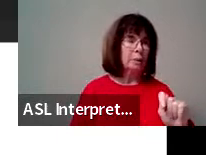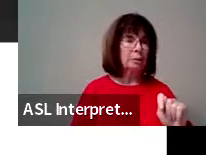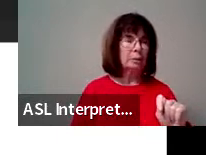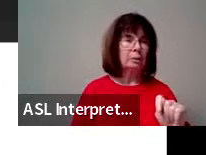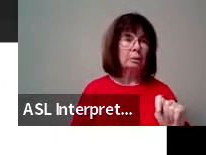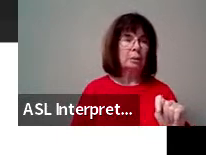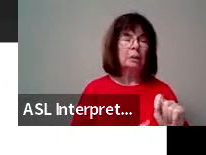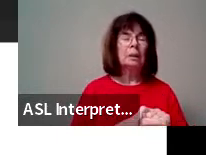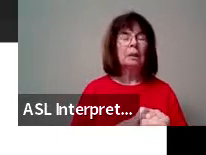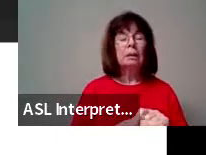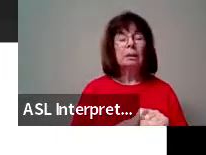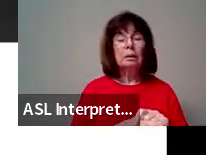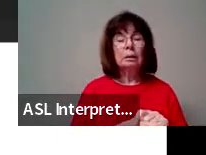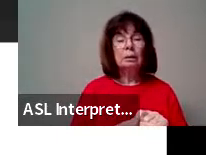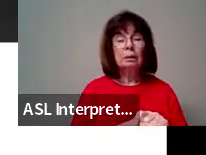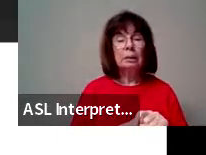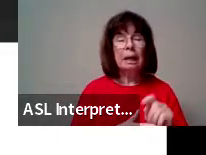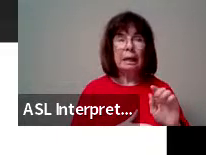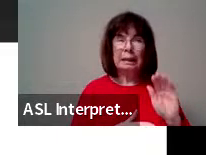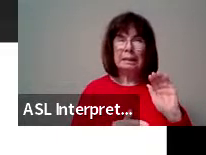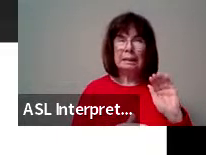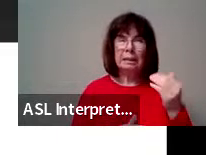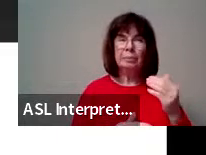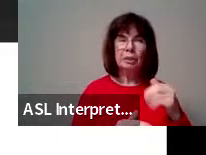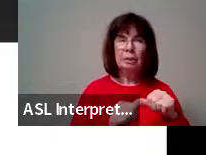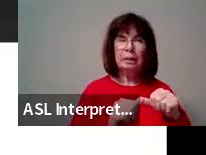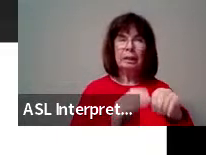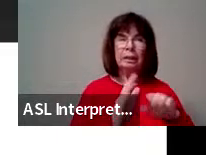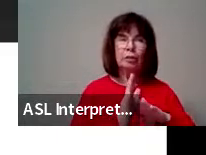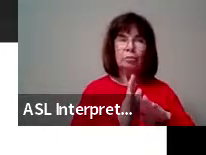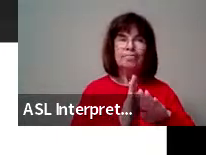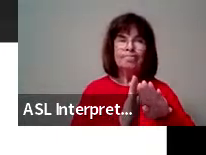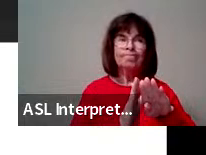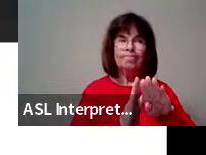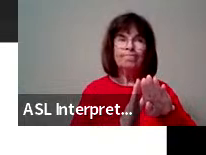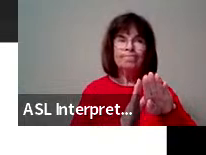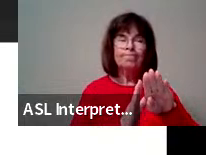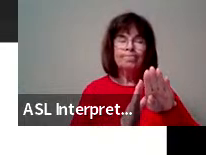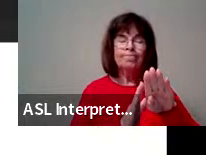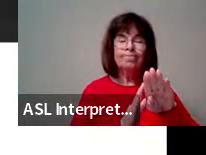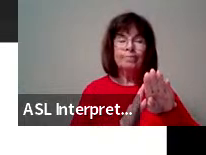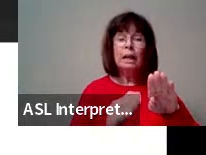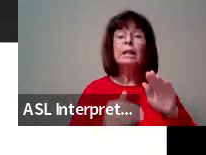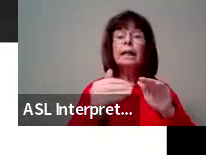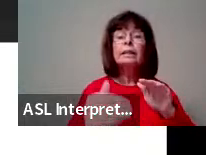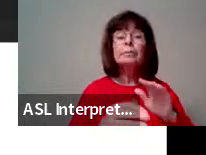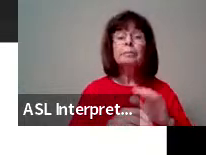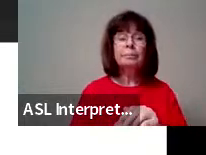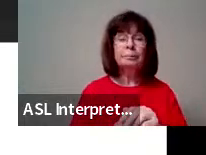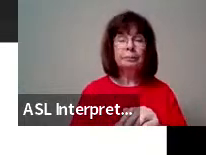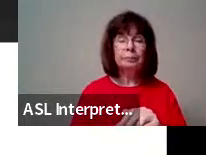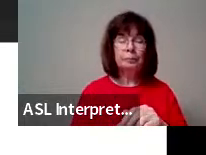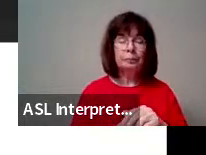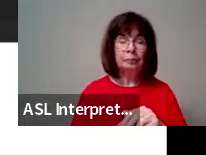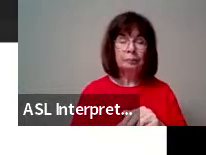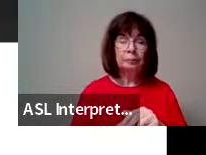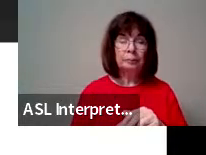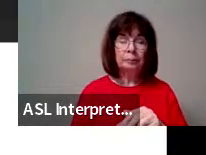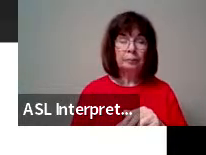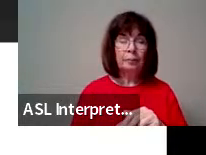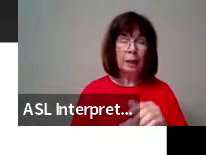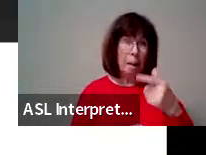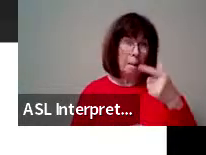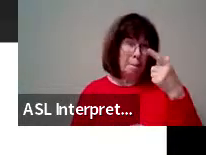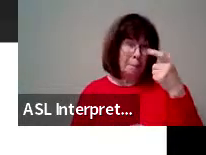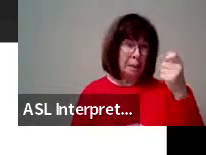point, and appears to be continuing to rise. Next slide. And because